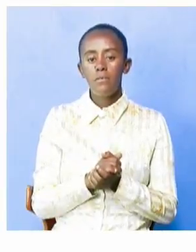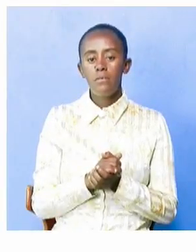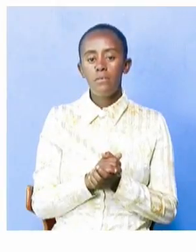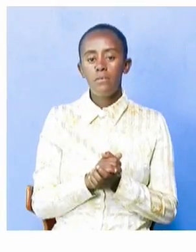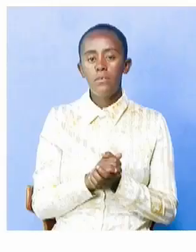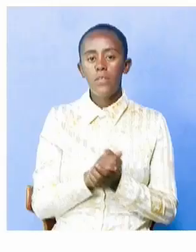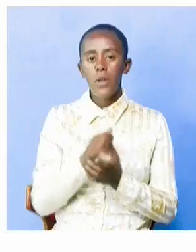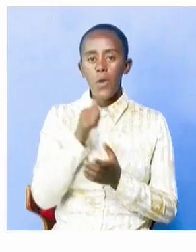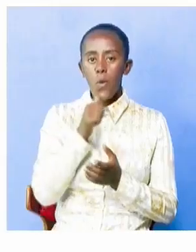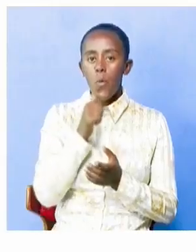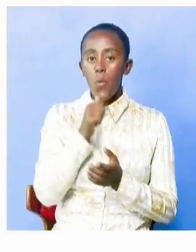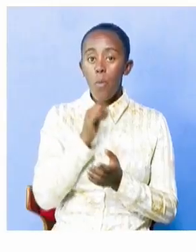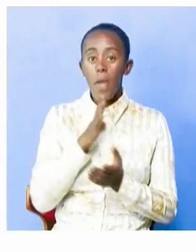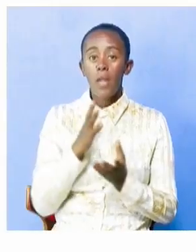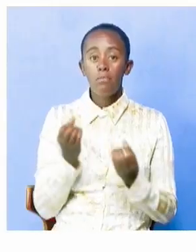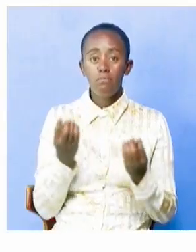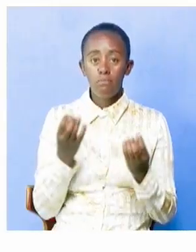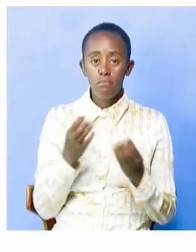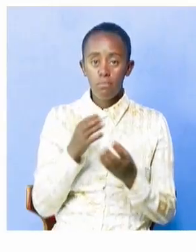Women.